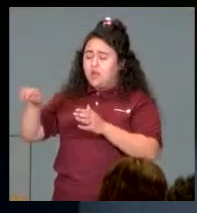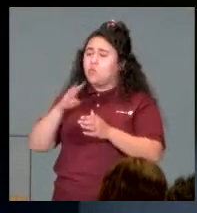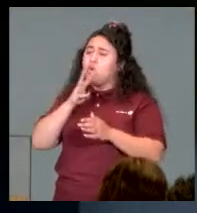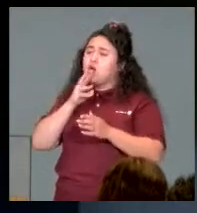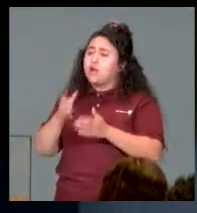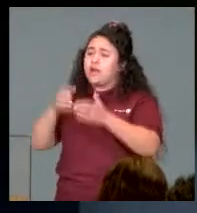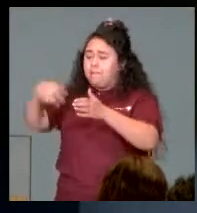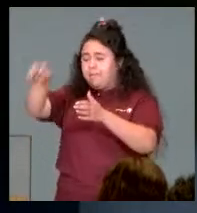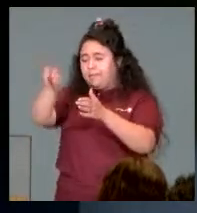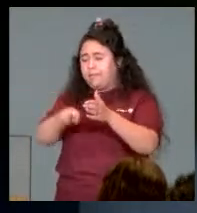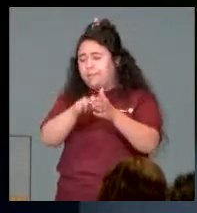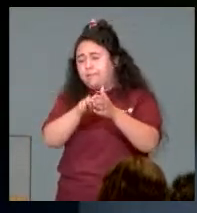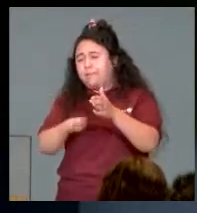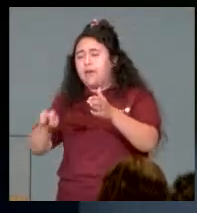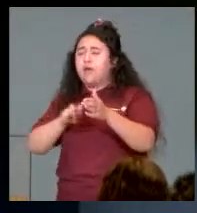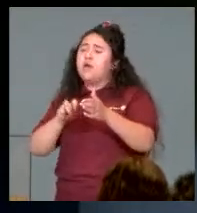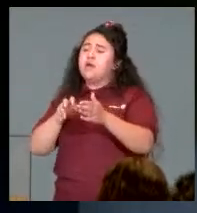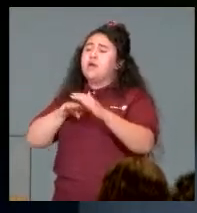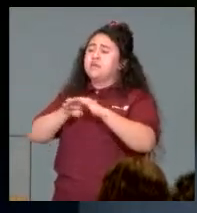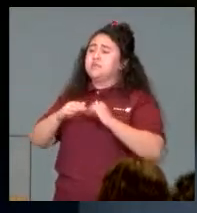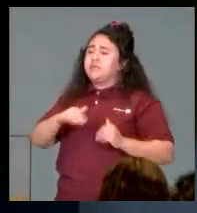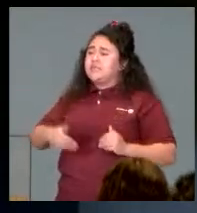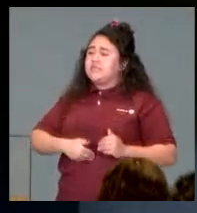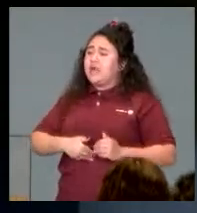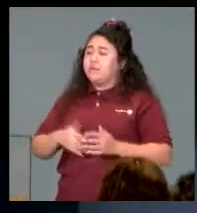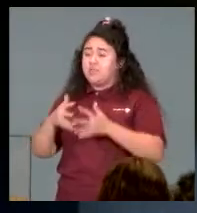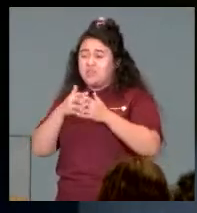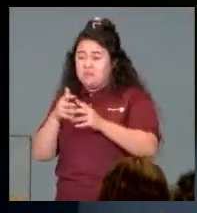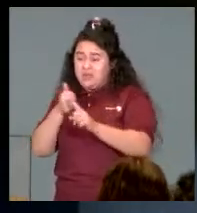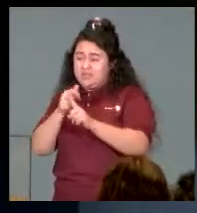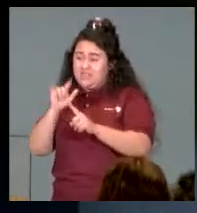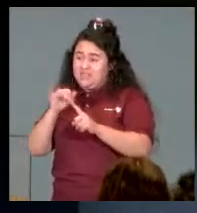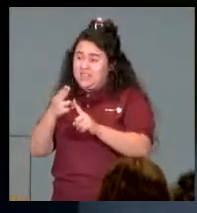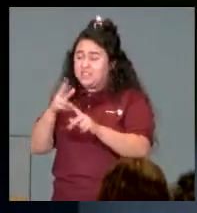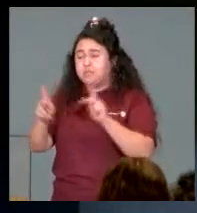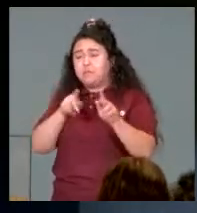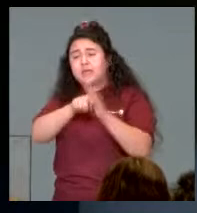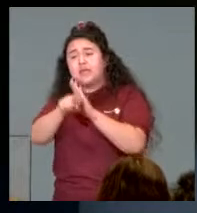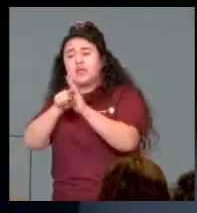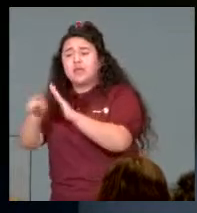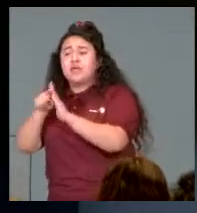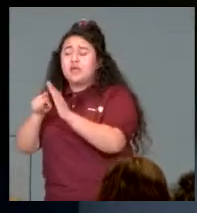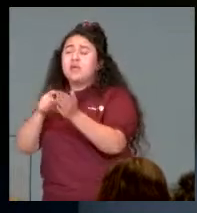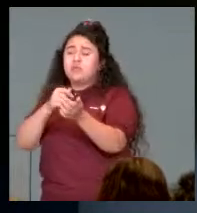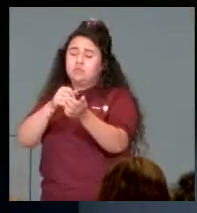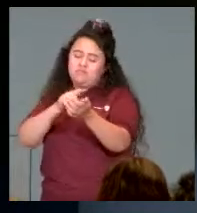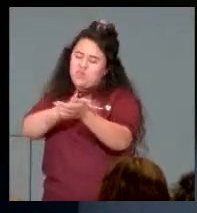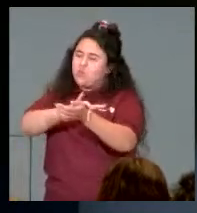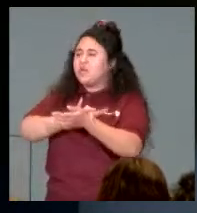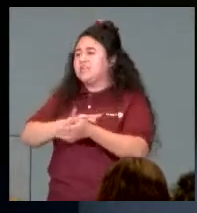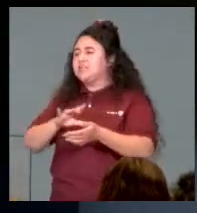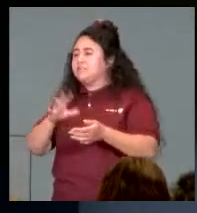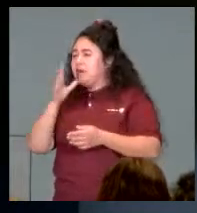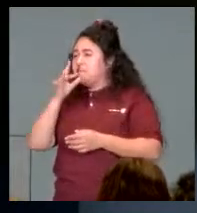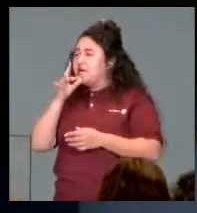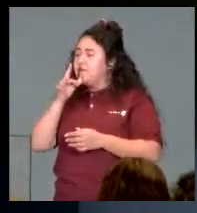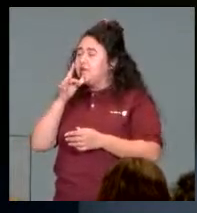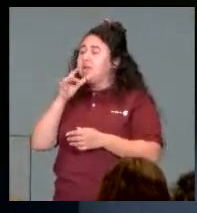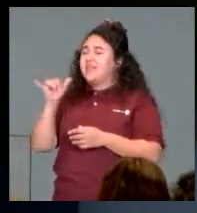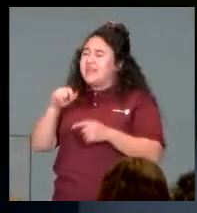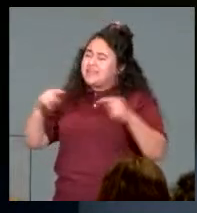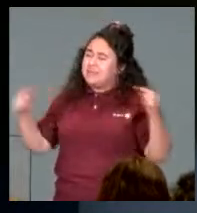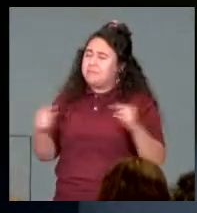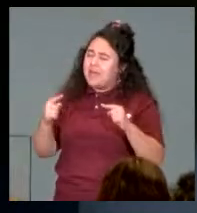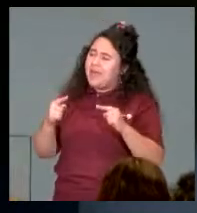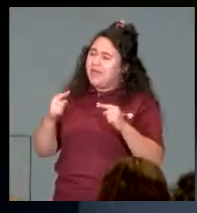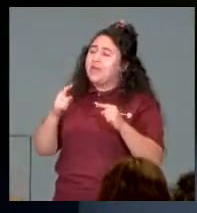my stomach, accessing the love of the American lynch. Coast leaves wooden avalanche into the wrist. Our mother Emmanuel avalanche into the sharp keys. Pain, the deal you